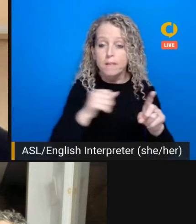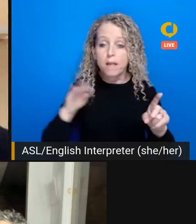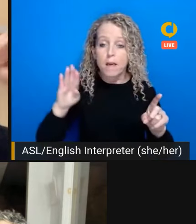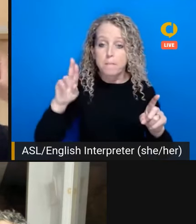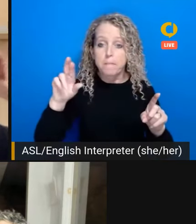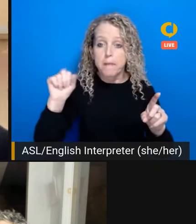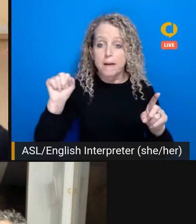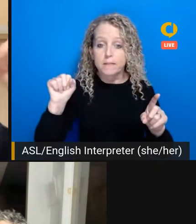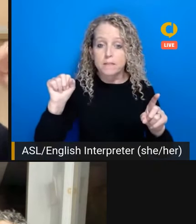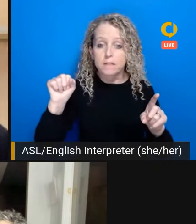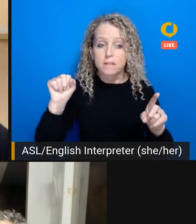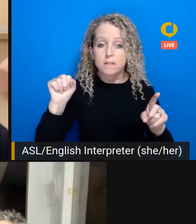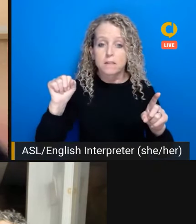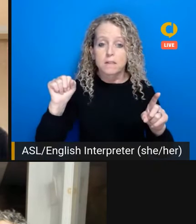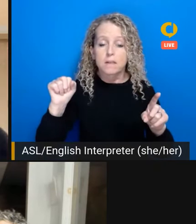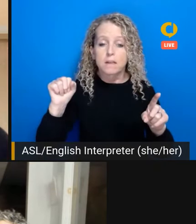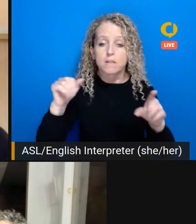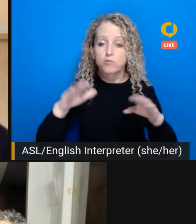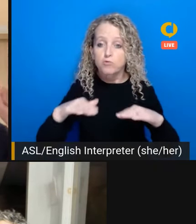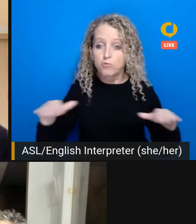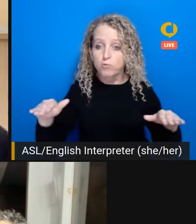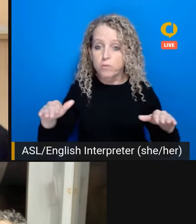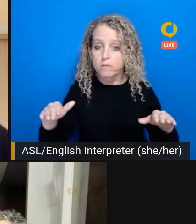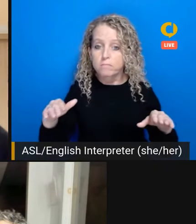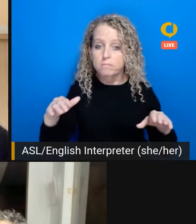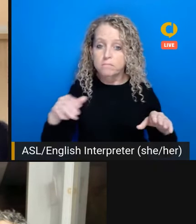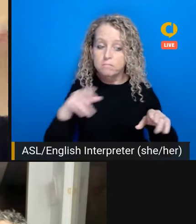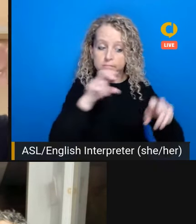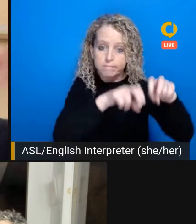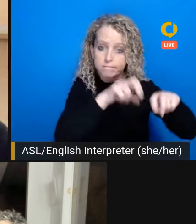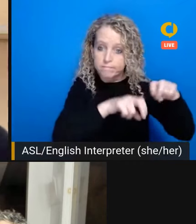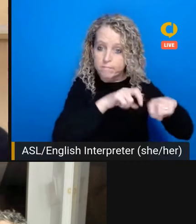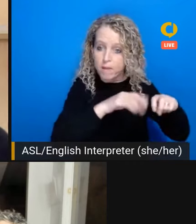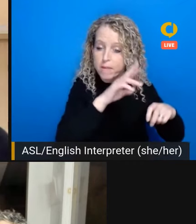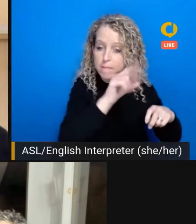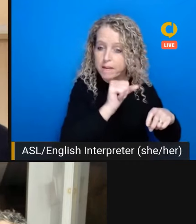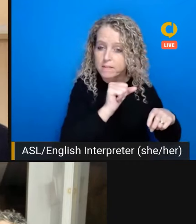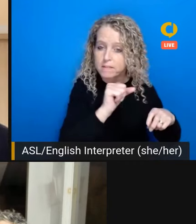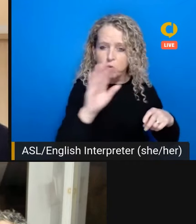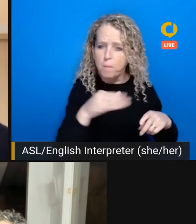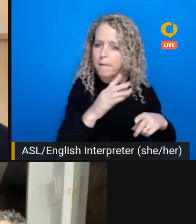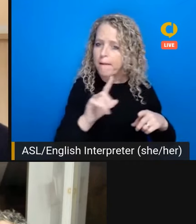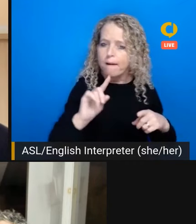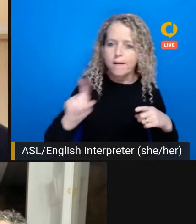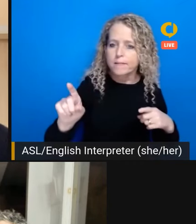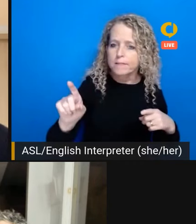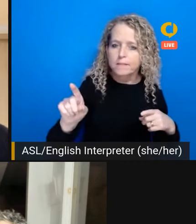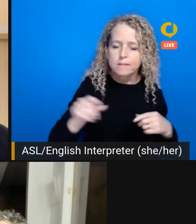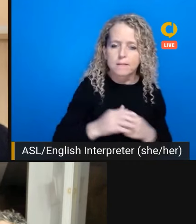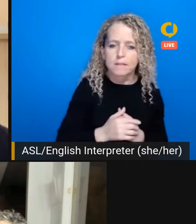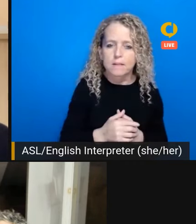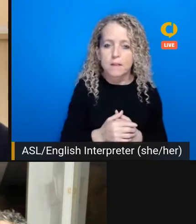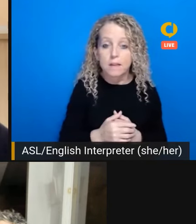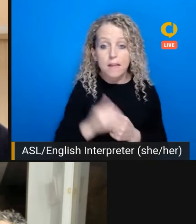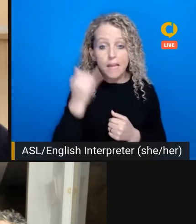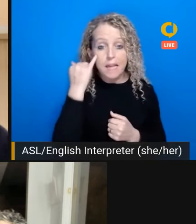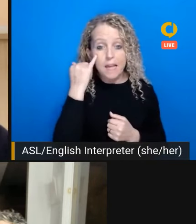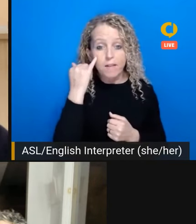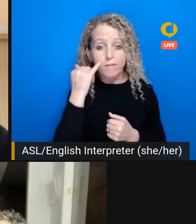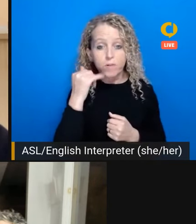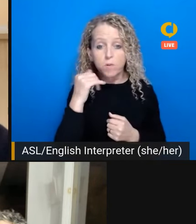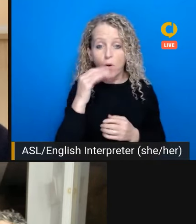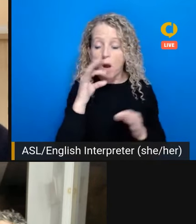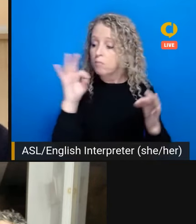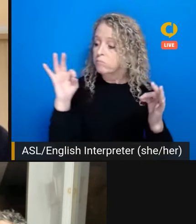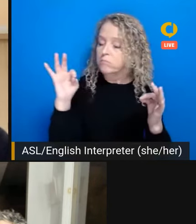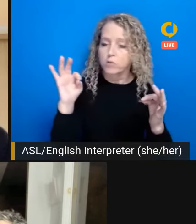bus carrying X many kids in it. Versus if you turn around, there is sidewalk, you can take the car